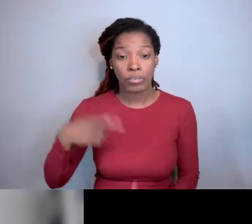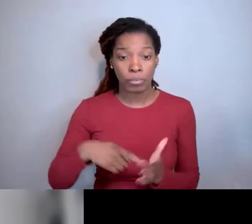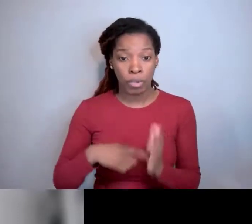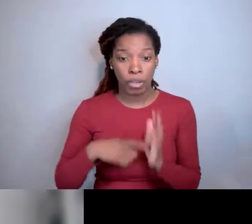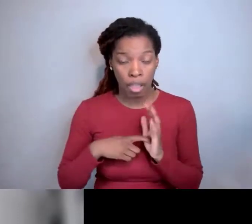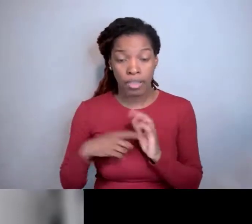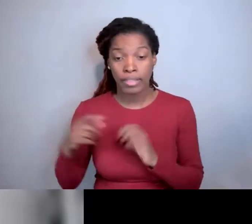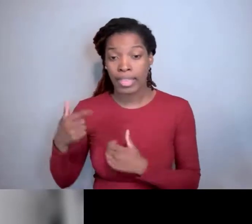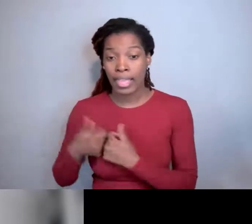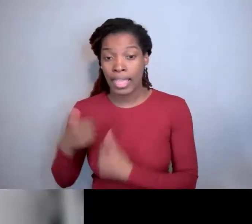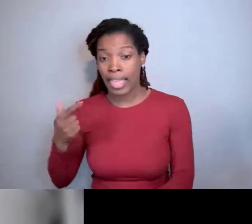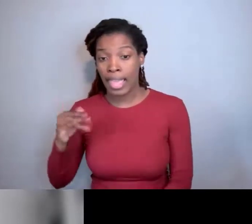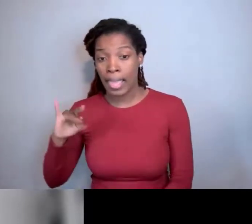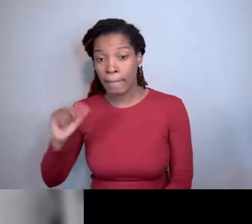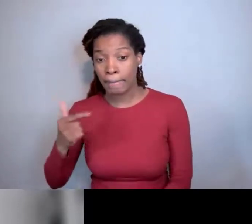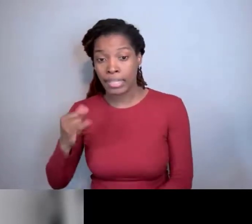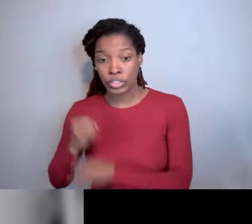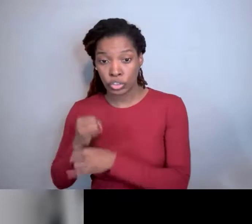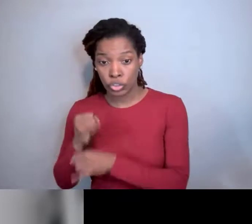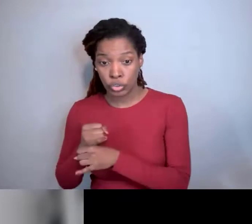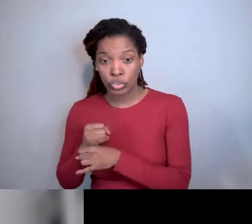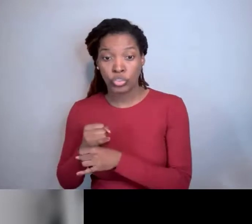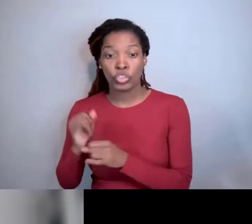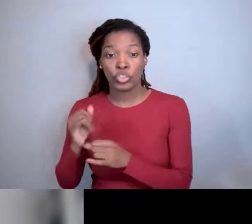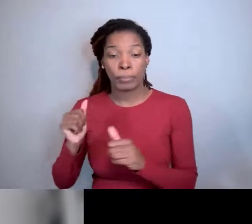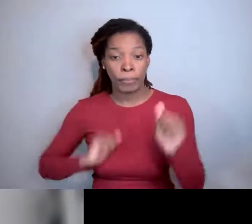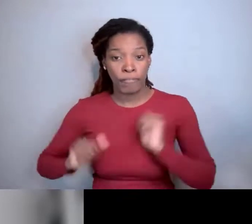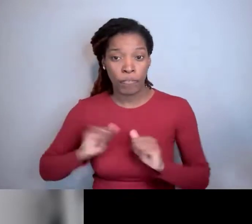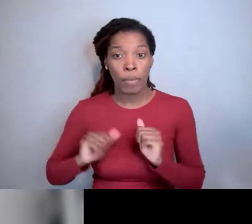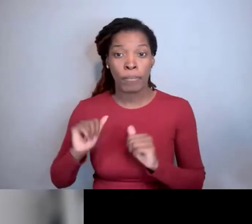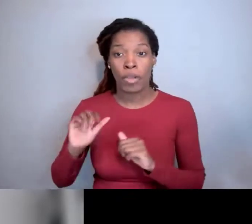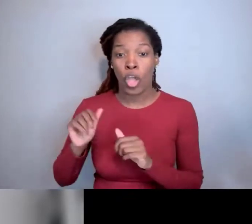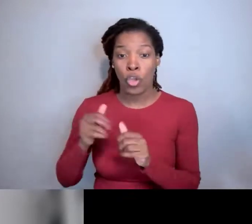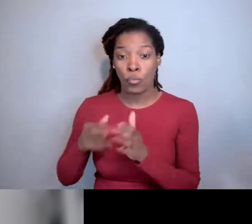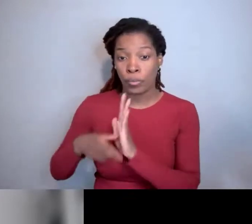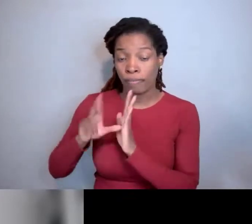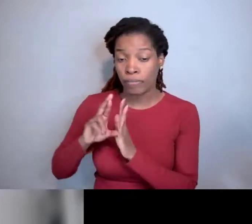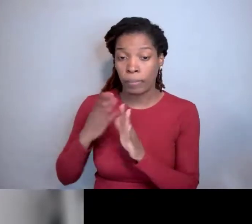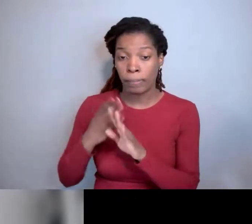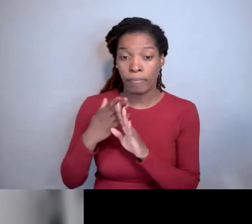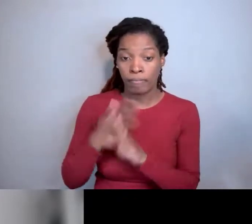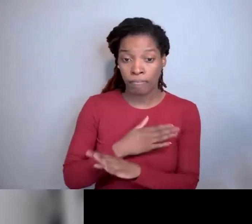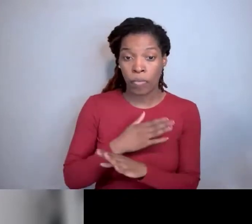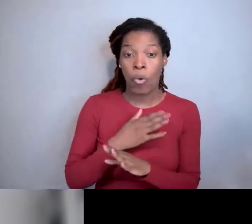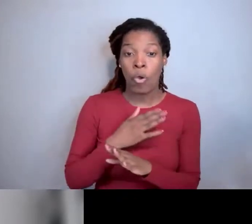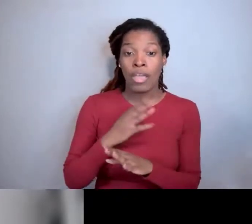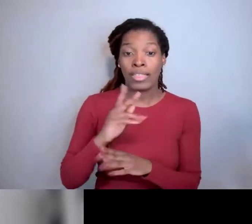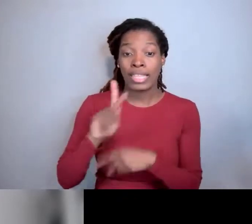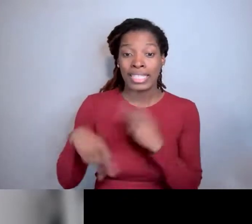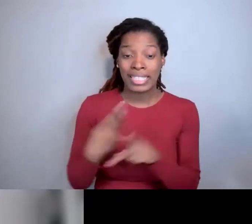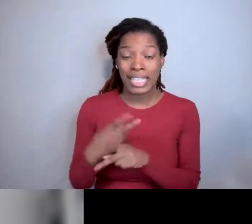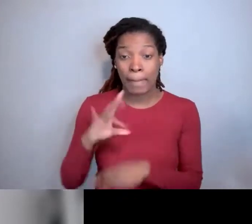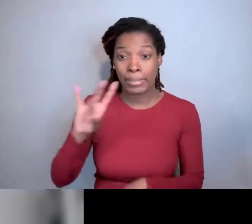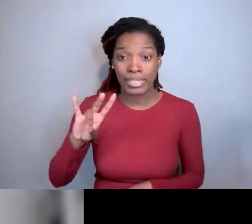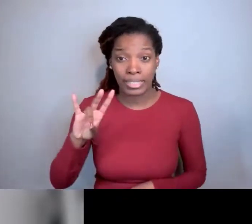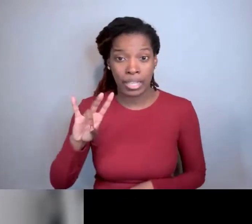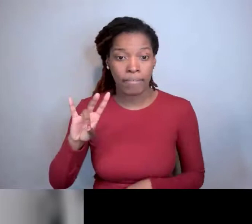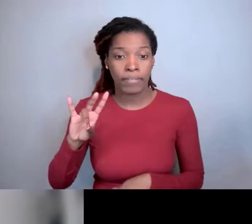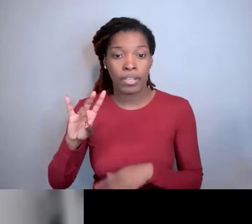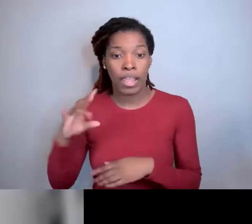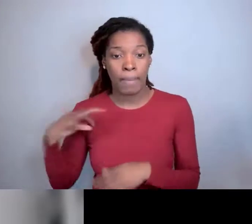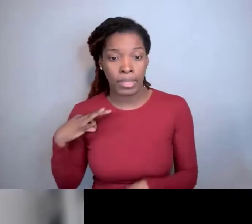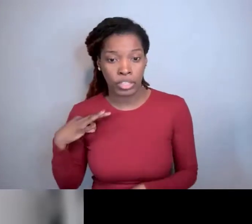to perform a congruence review prior to the awarding of a Type 7 transfer application? So that is where there is a change